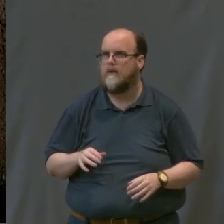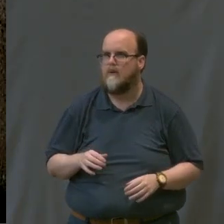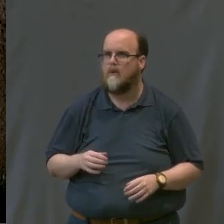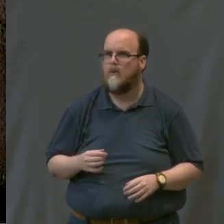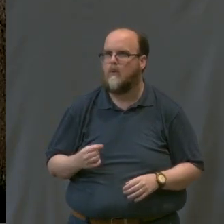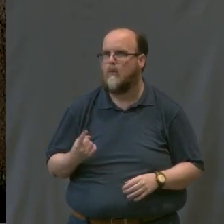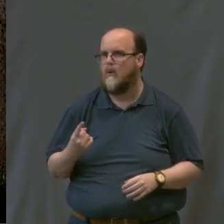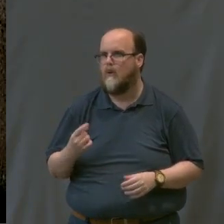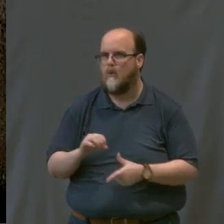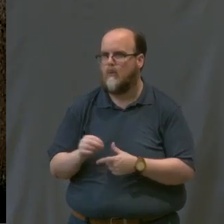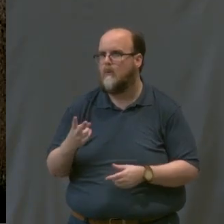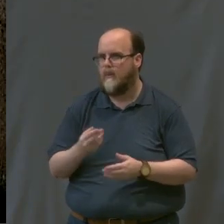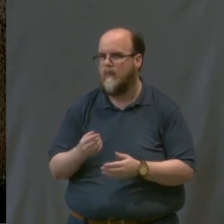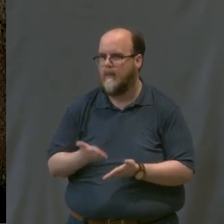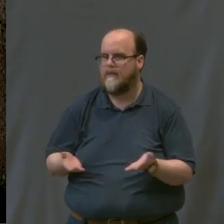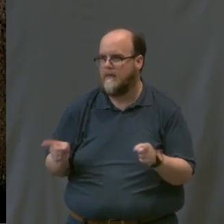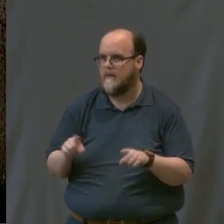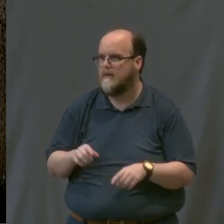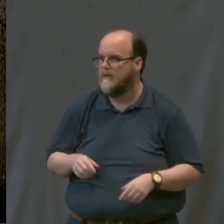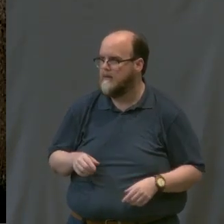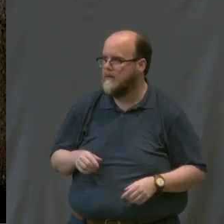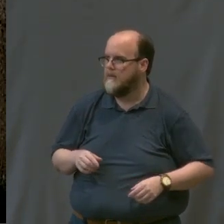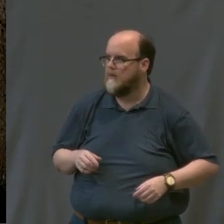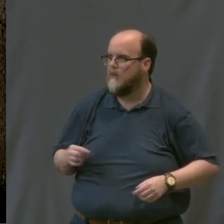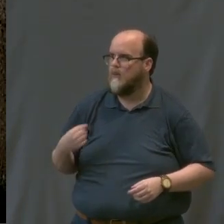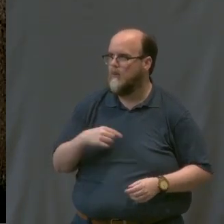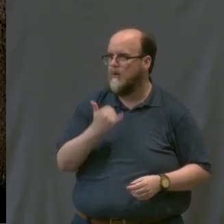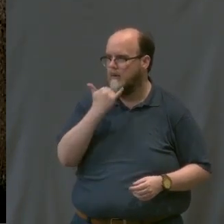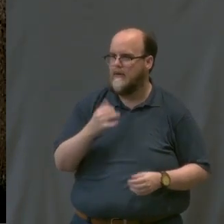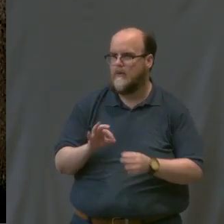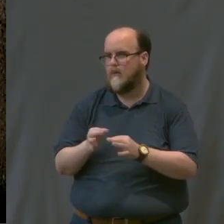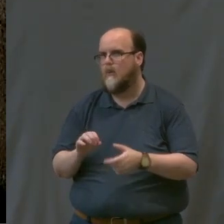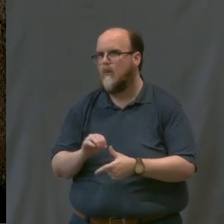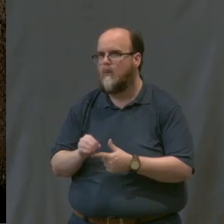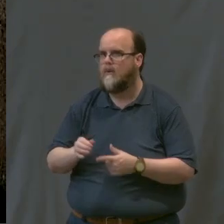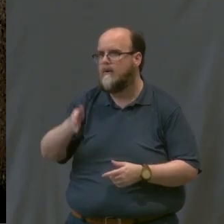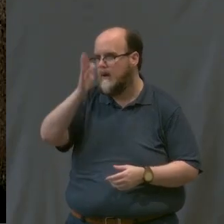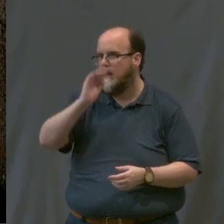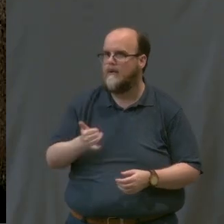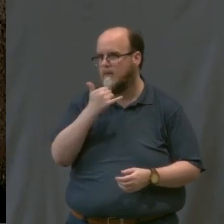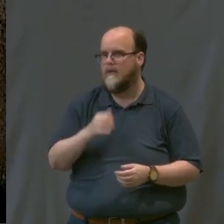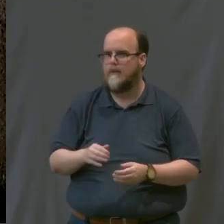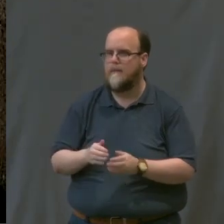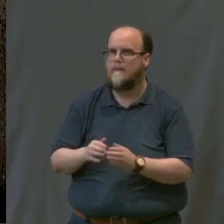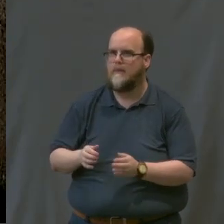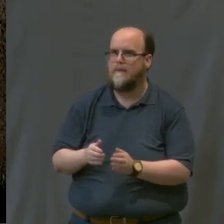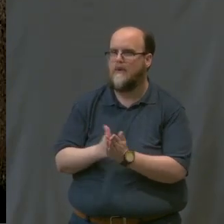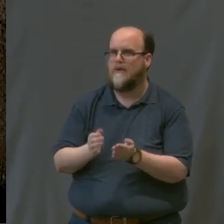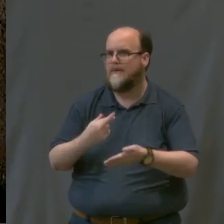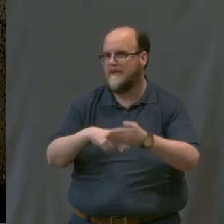1 or 2 things is happening. Either we've messed up interpreting that, or God has messed up the book of